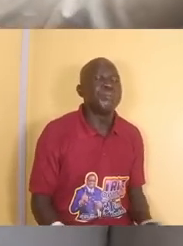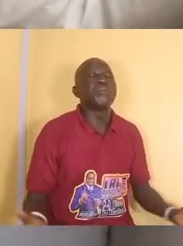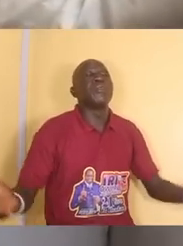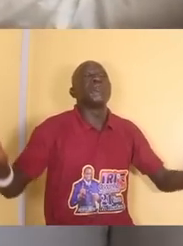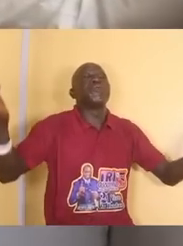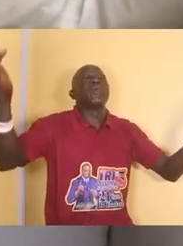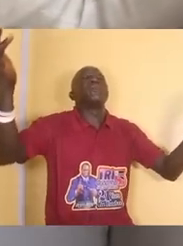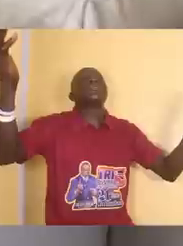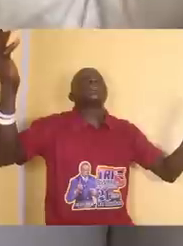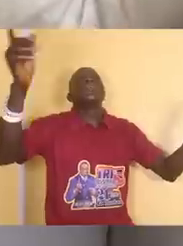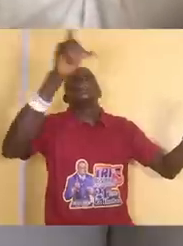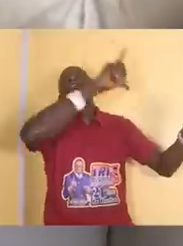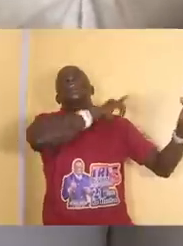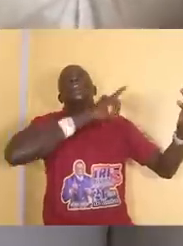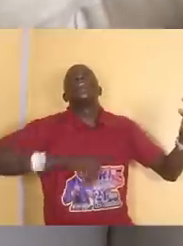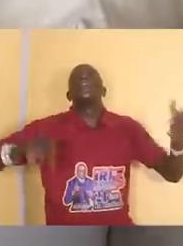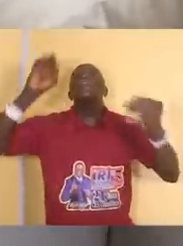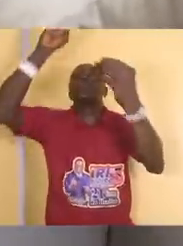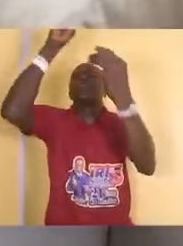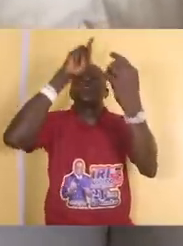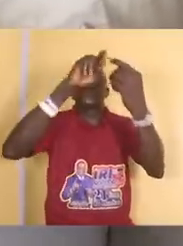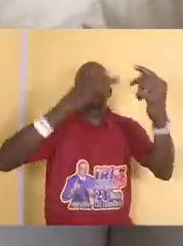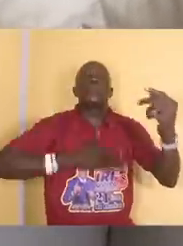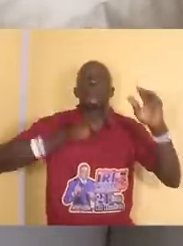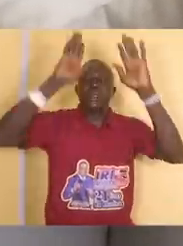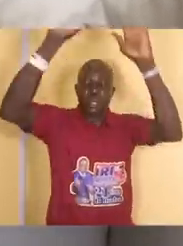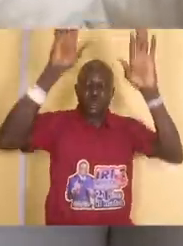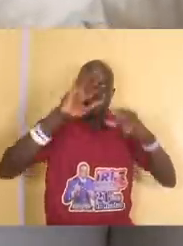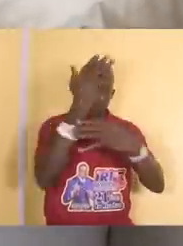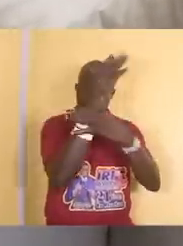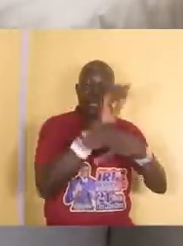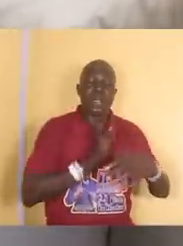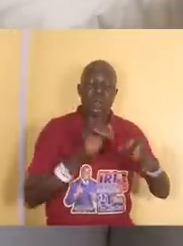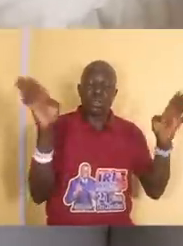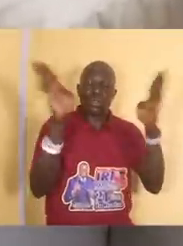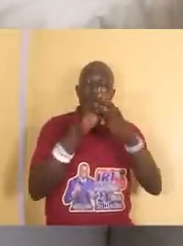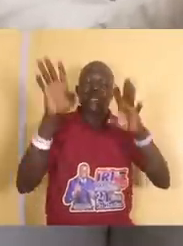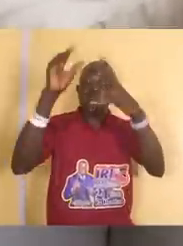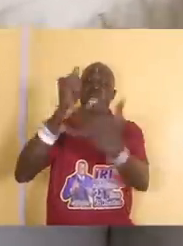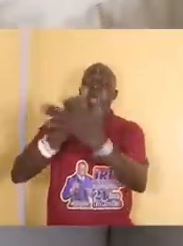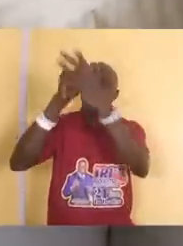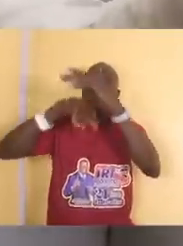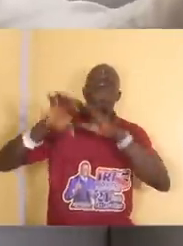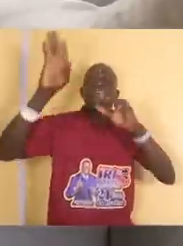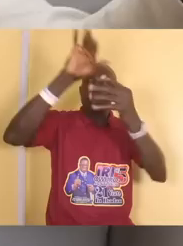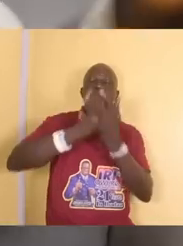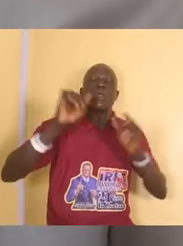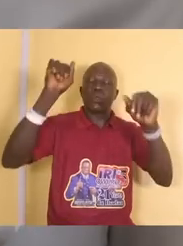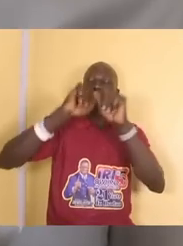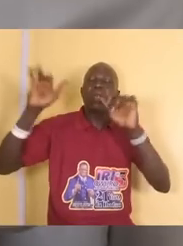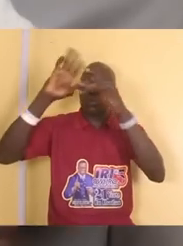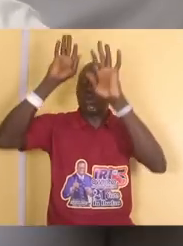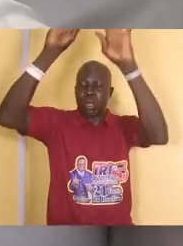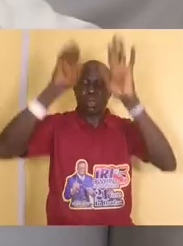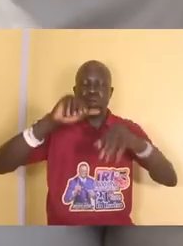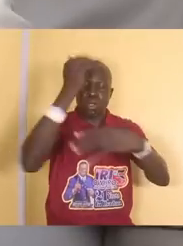Gbogbo sókè. Lift up your head. Fọwọ́ ìyanu rẹ̀ kan. No, touch me with your miracle hand. Mo fẹ́ kan ìrànlọ́wọ́. I want to receive help. Fọwọ́ ìyanu kan mí ogun. Touch me with miracle hand.